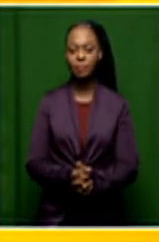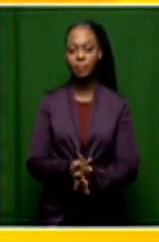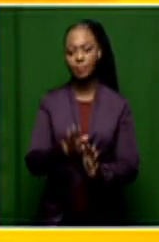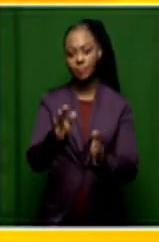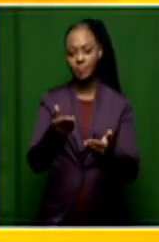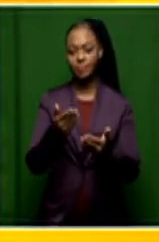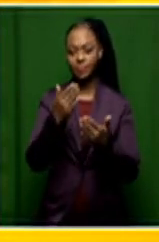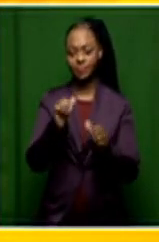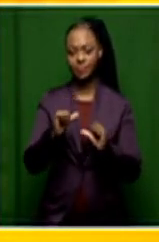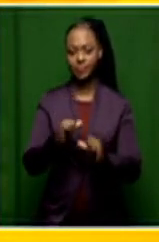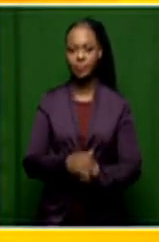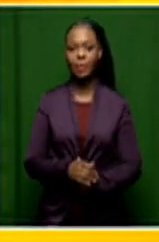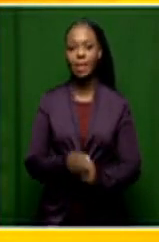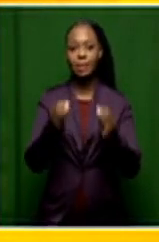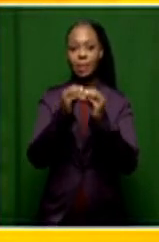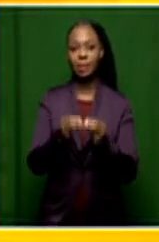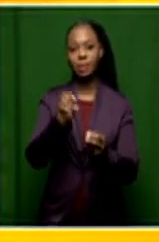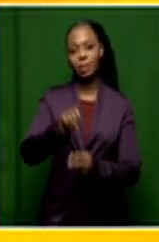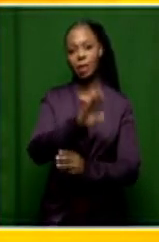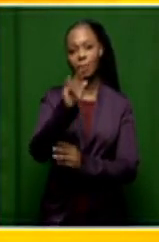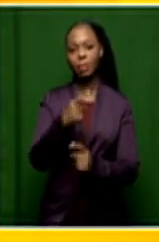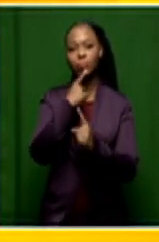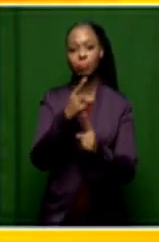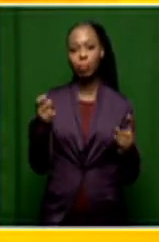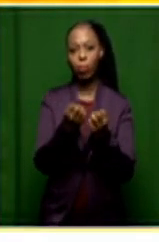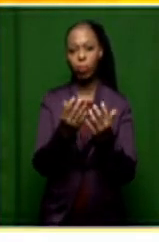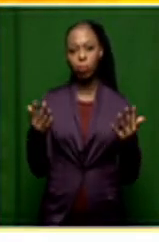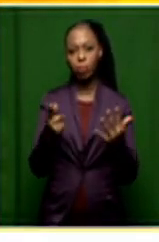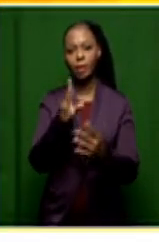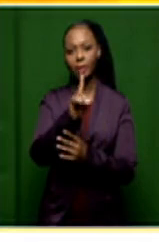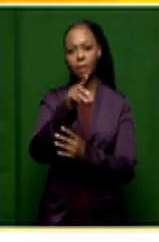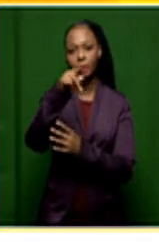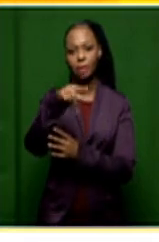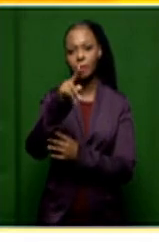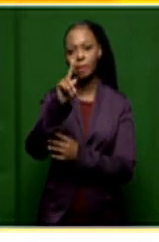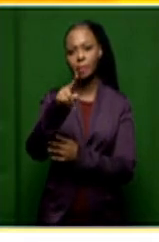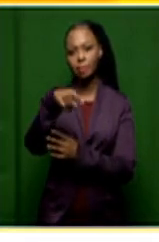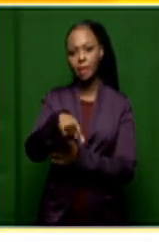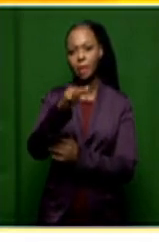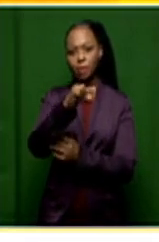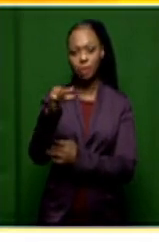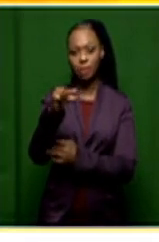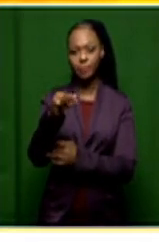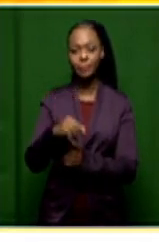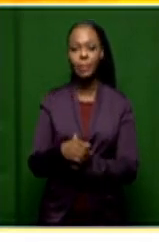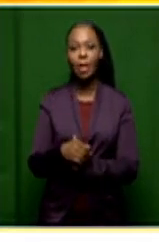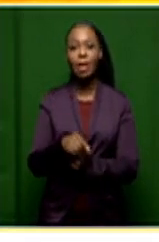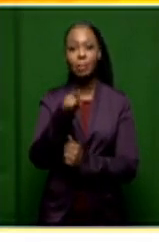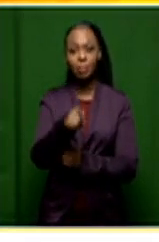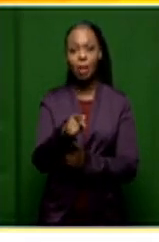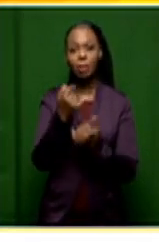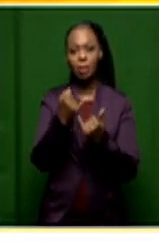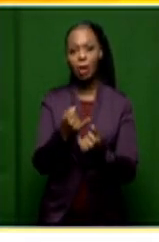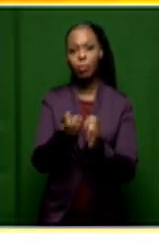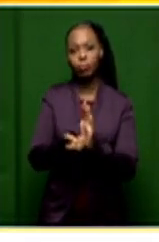Welcome back. Now, Statistics South Africa has released the latest gross domestic product or GDP figures, which increased at an annualized